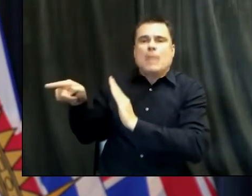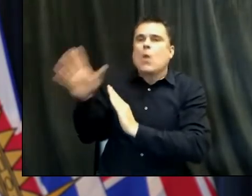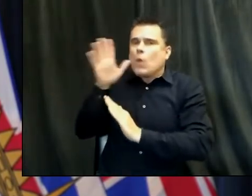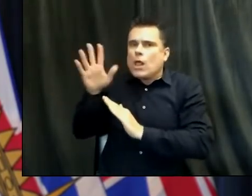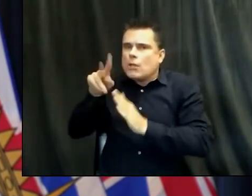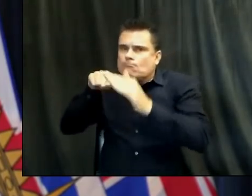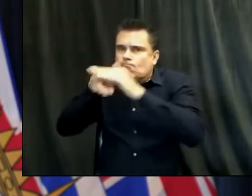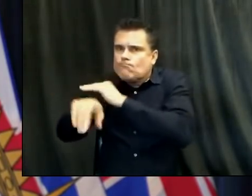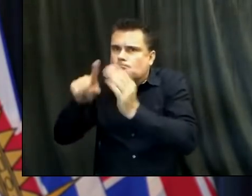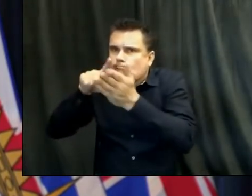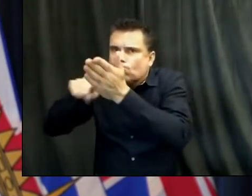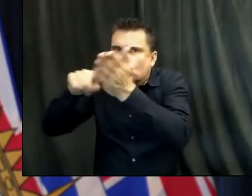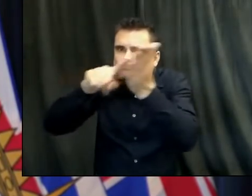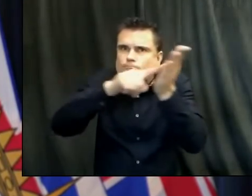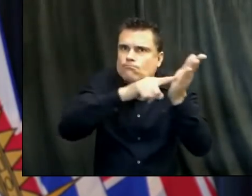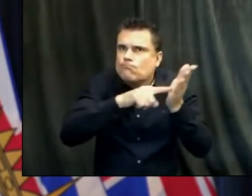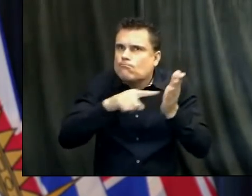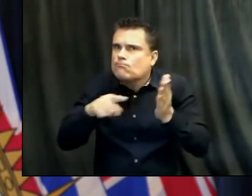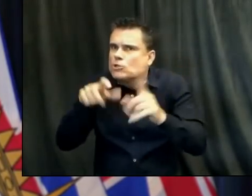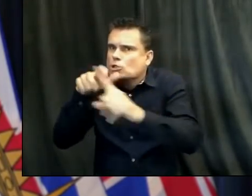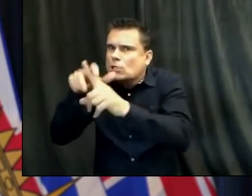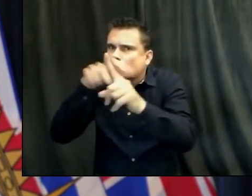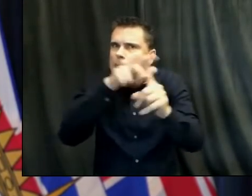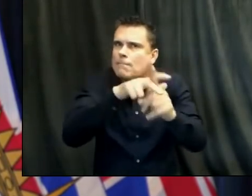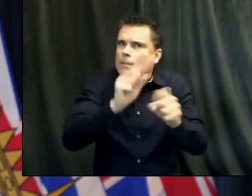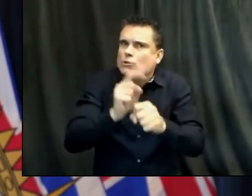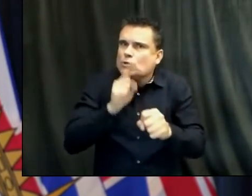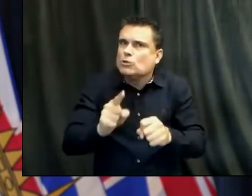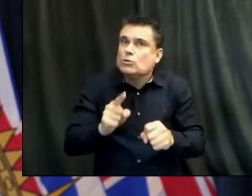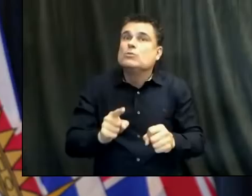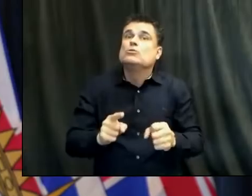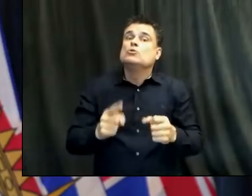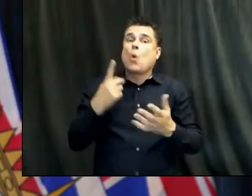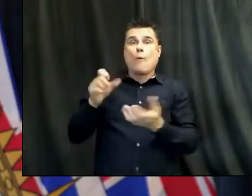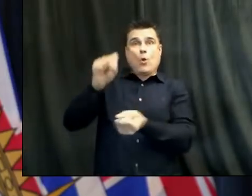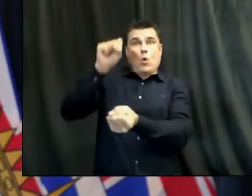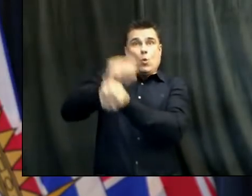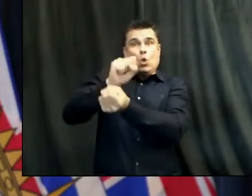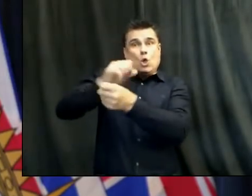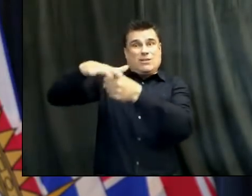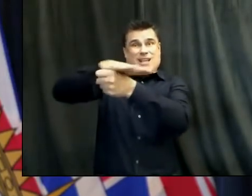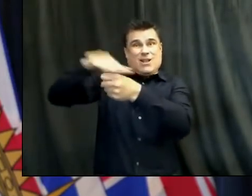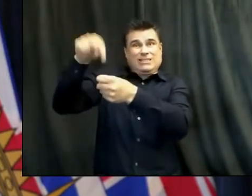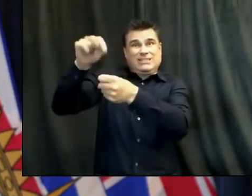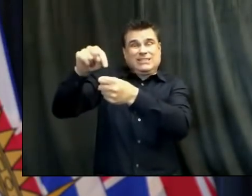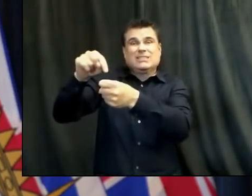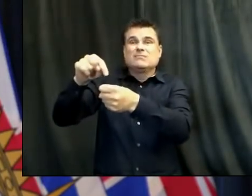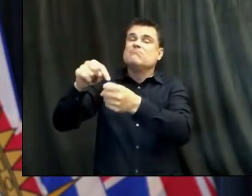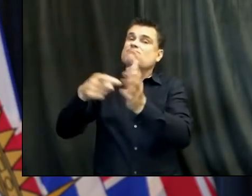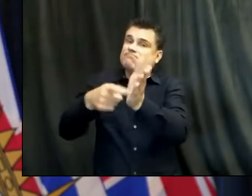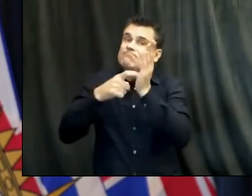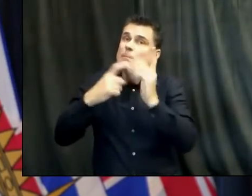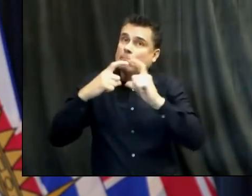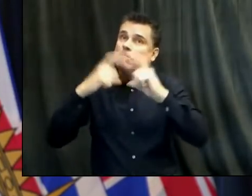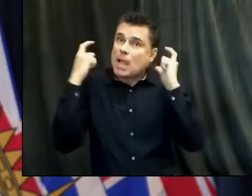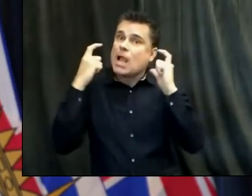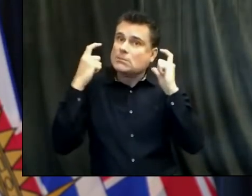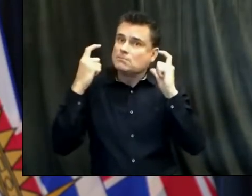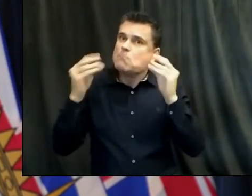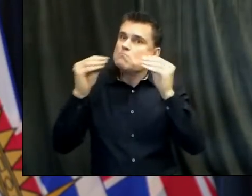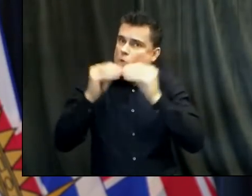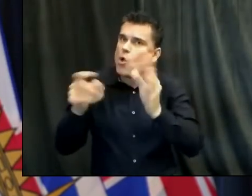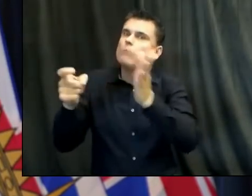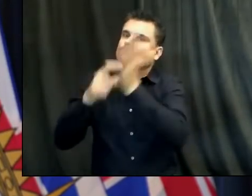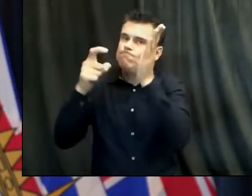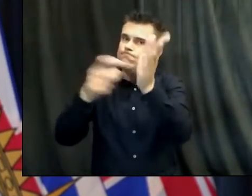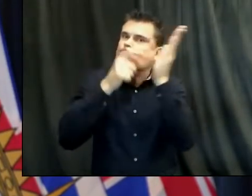on that, and we've stepped up the mask requirements for workplaces. So this is important for all workplaces, whether it's an office building,